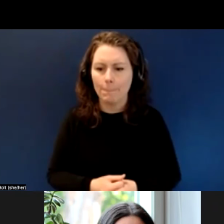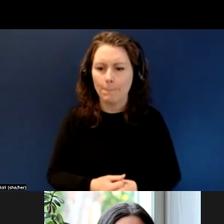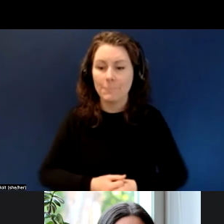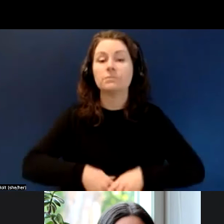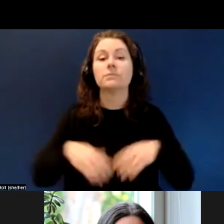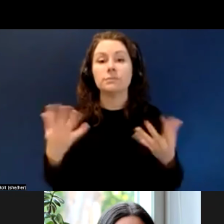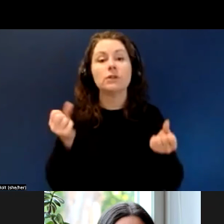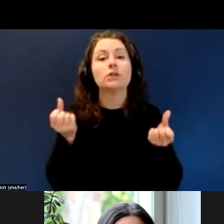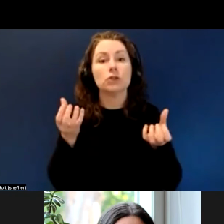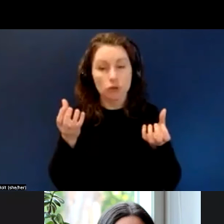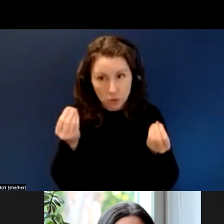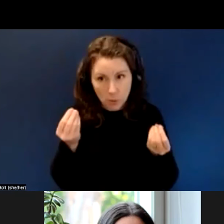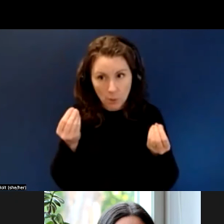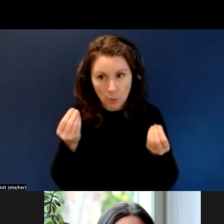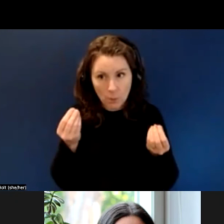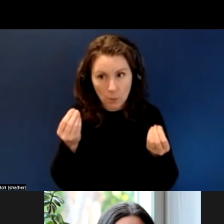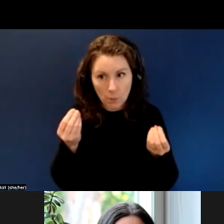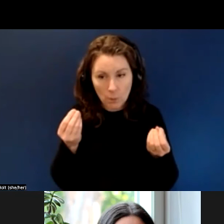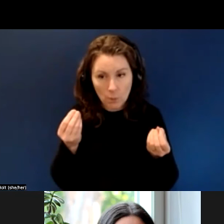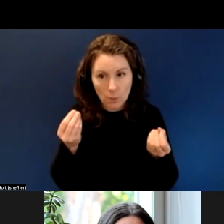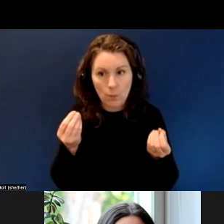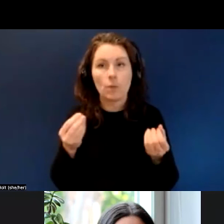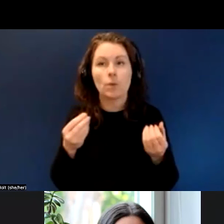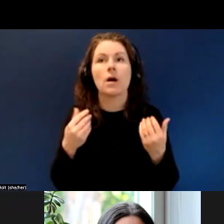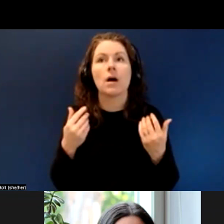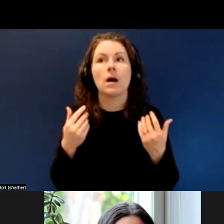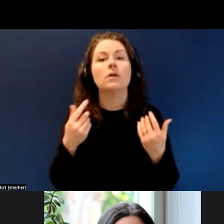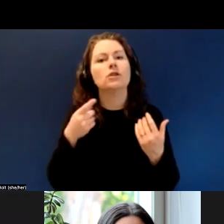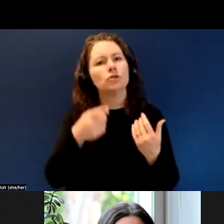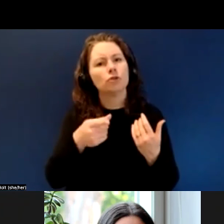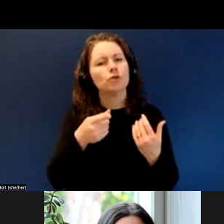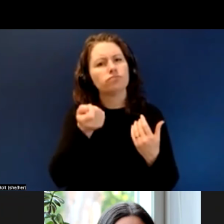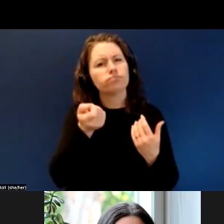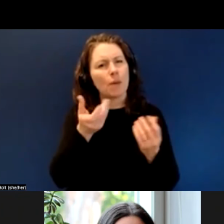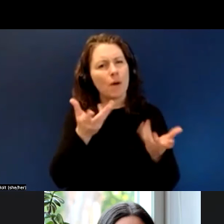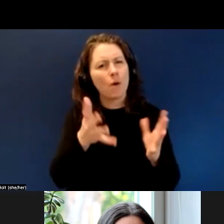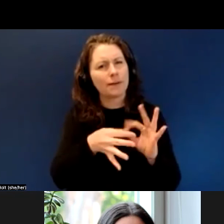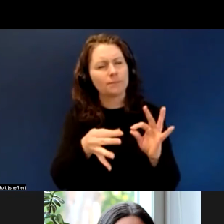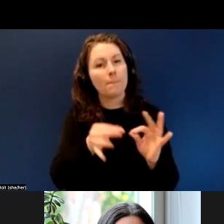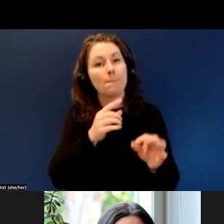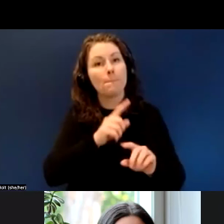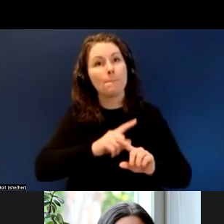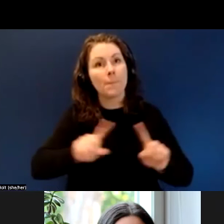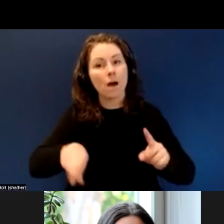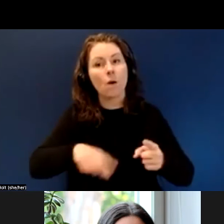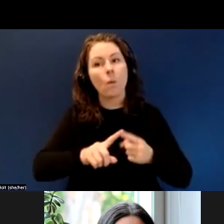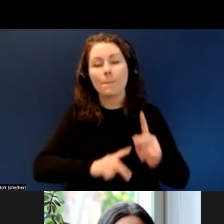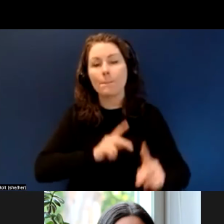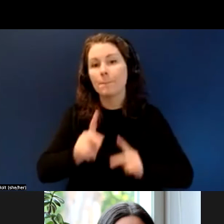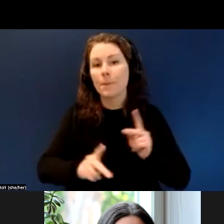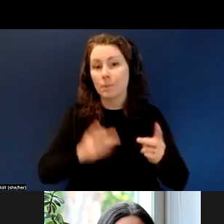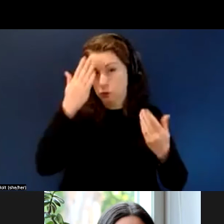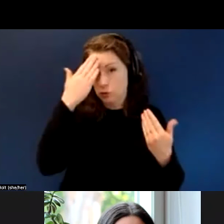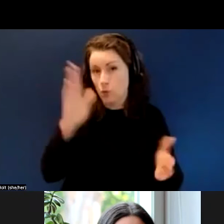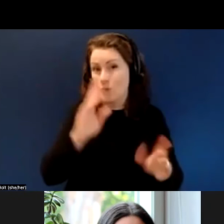So I think that, and you spoke a little bit about this too, but when people don't necessarily know the answers